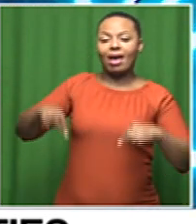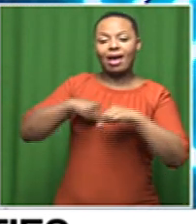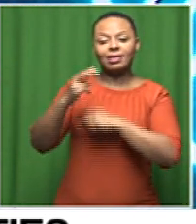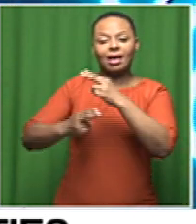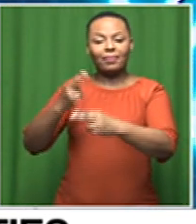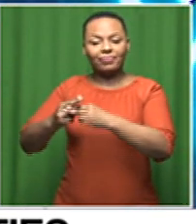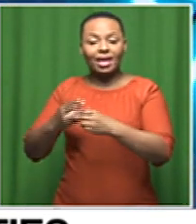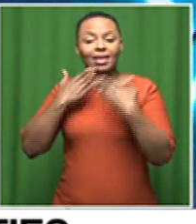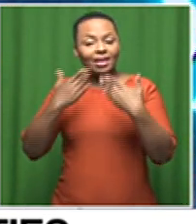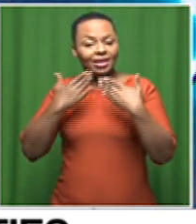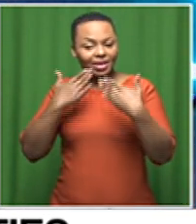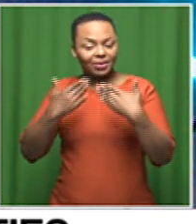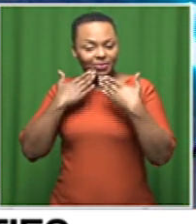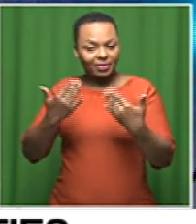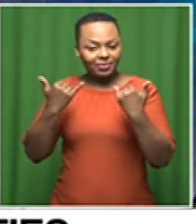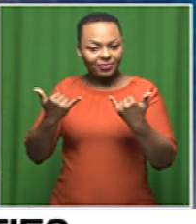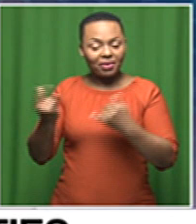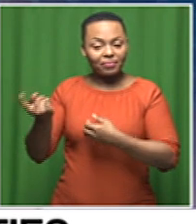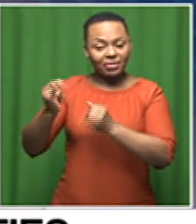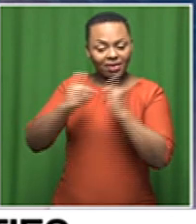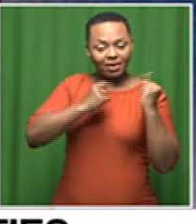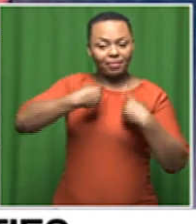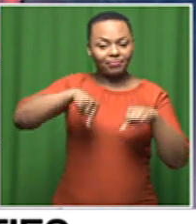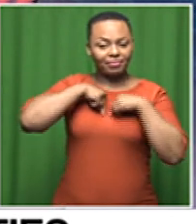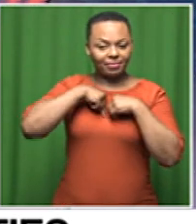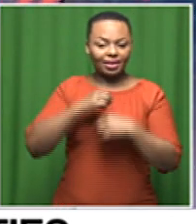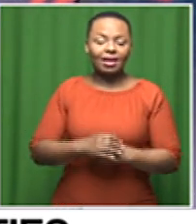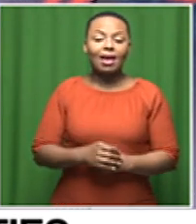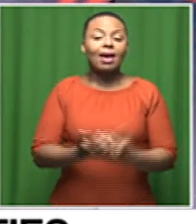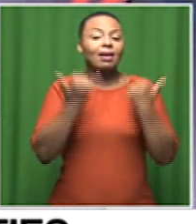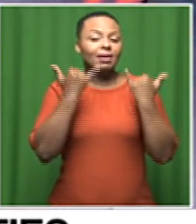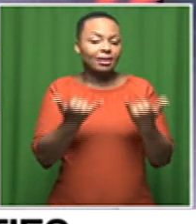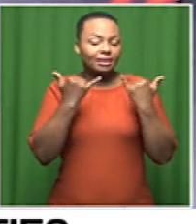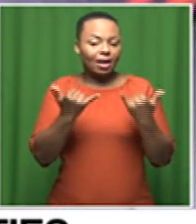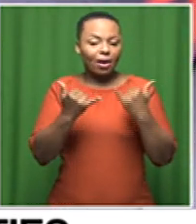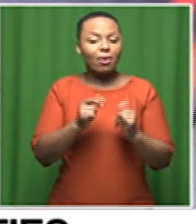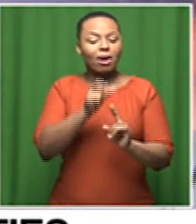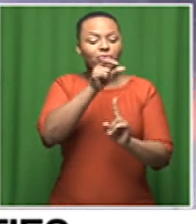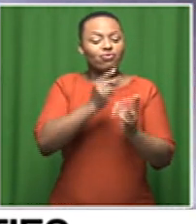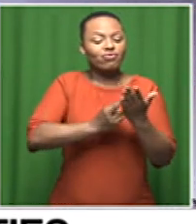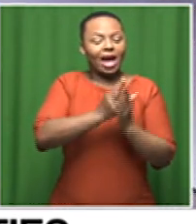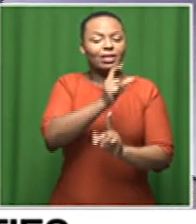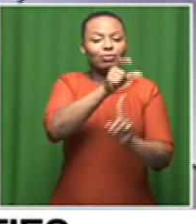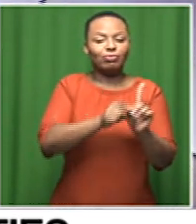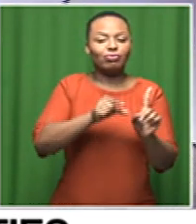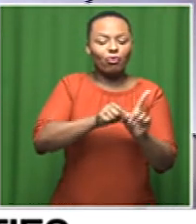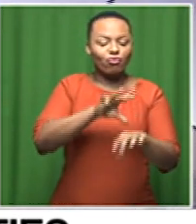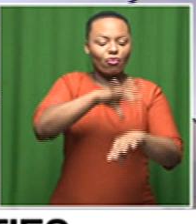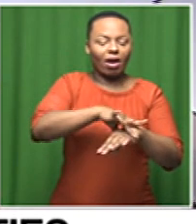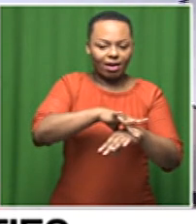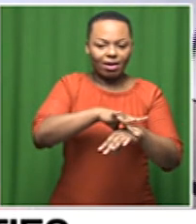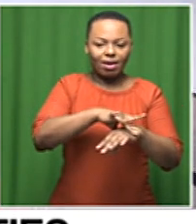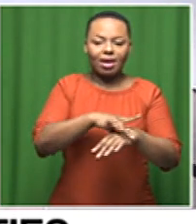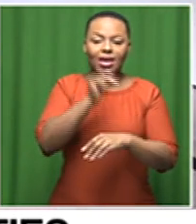you very much for having me. Good. So let's start off with the big question of looking at patient rights. So as a patient, are you allowed to walk into